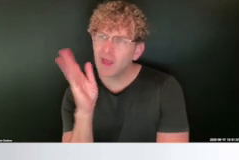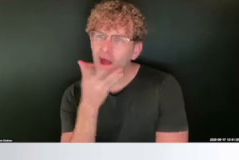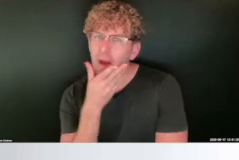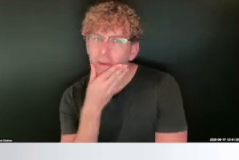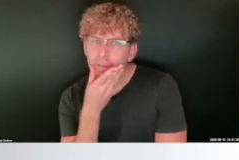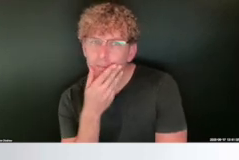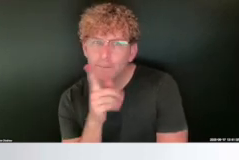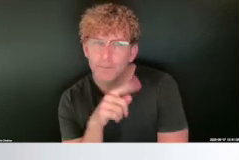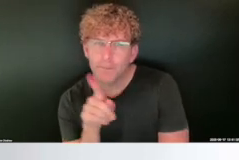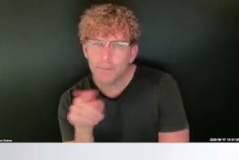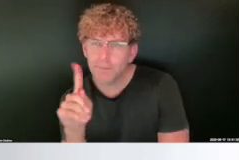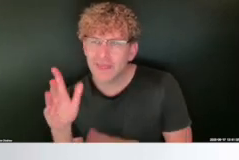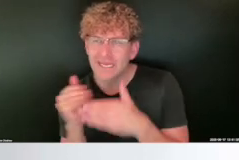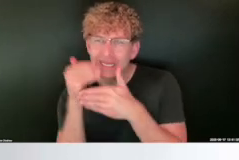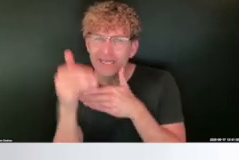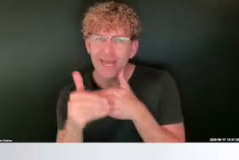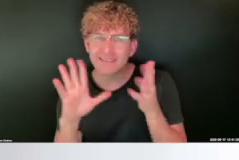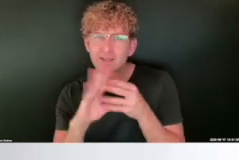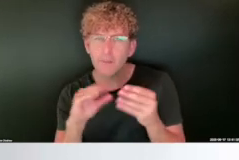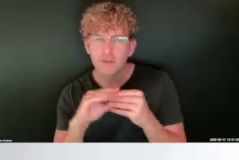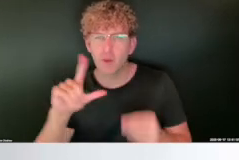Laura Henkels. I'm about to unmute you.